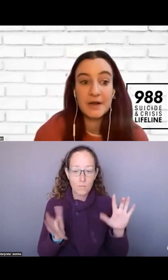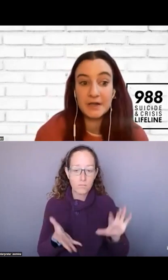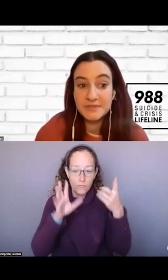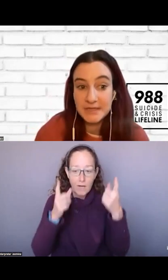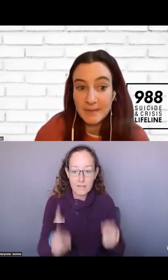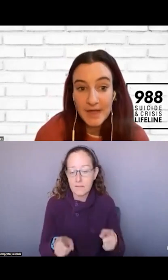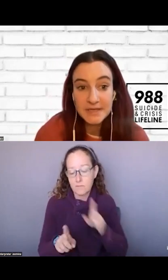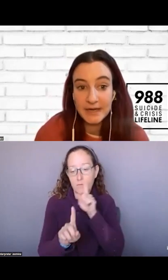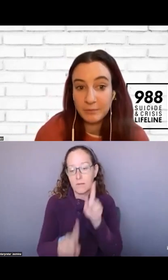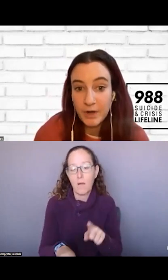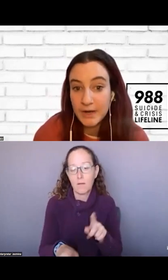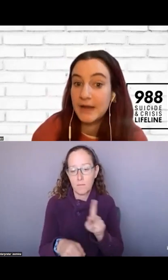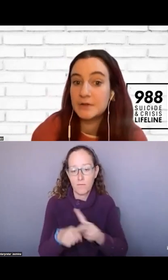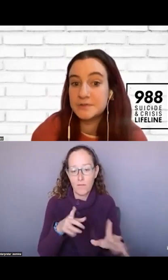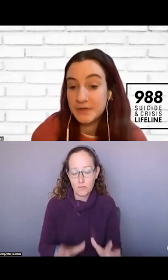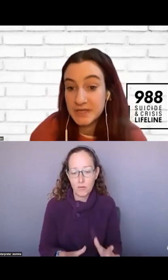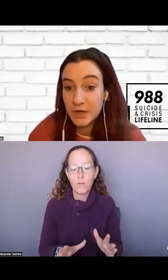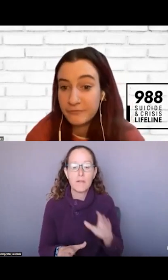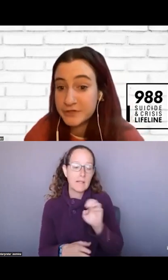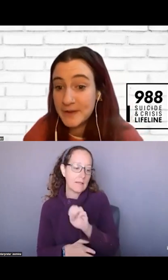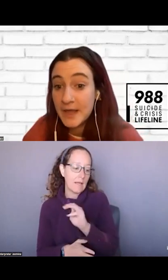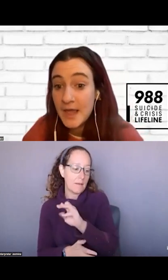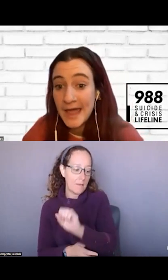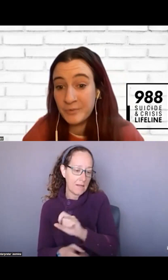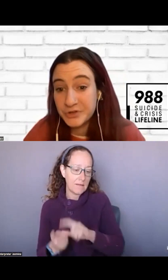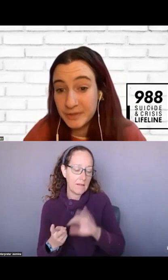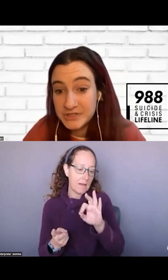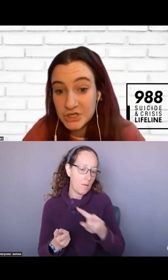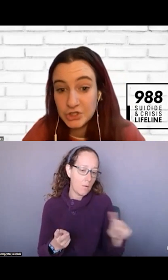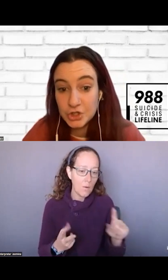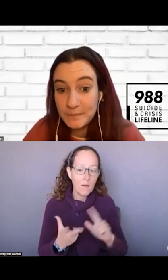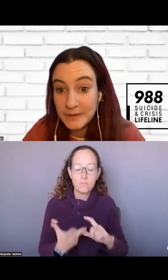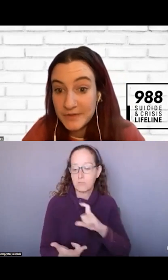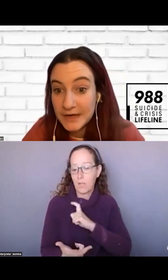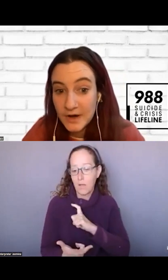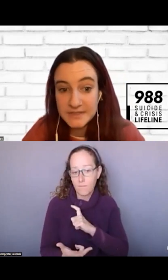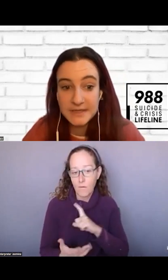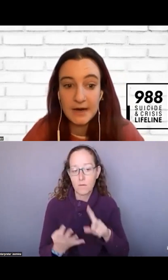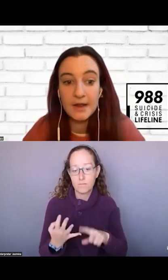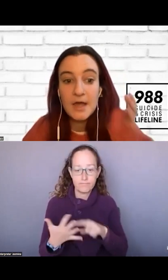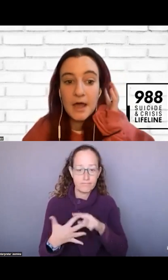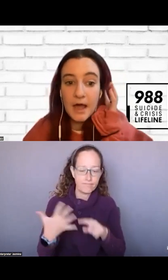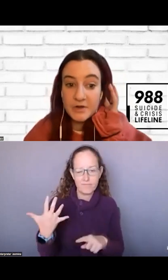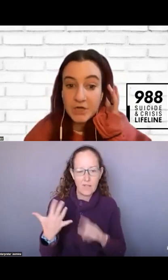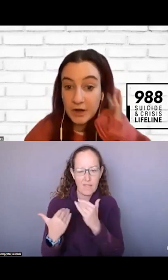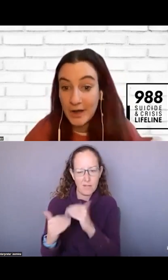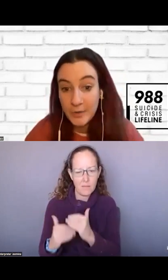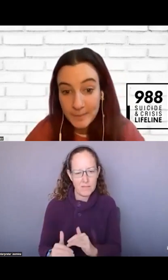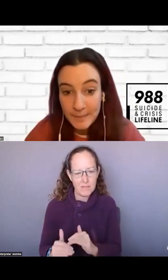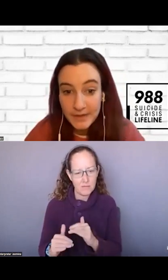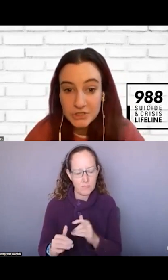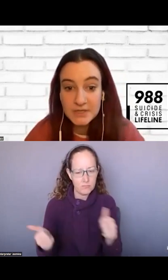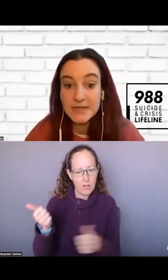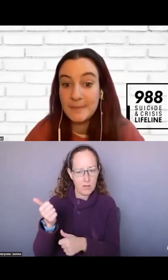So that includes EMS and 911. It includes police and law enforcement and what their limitations should be within crisis care. We talk about